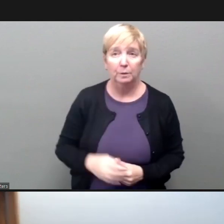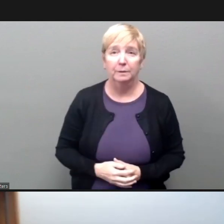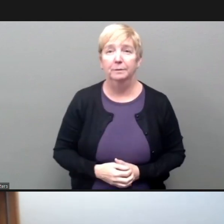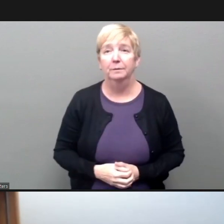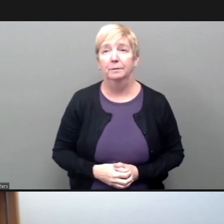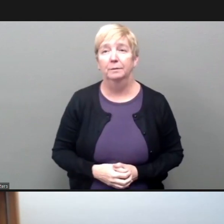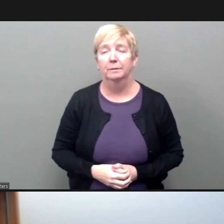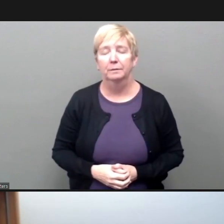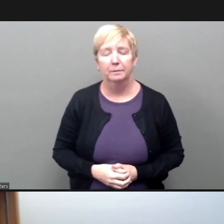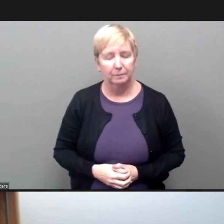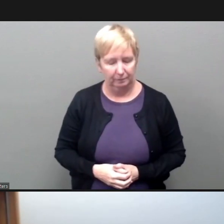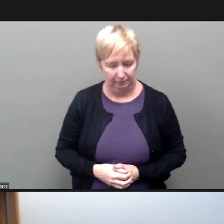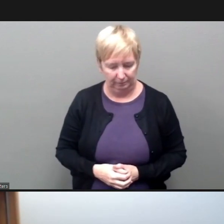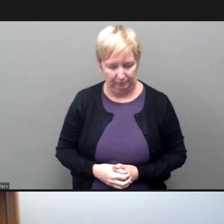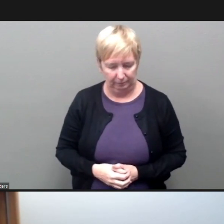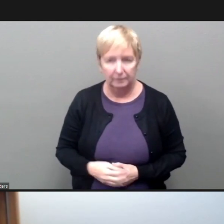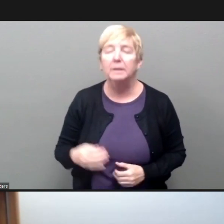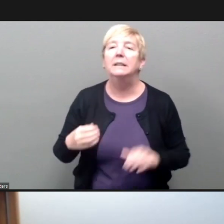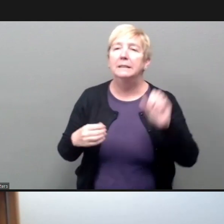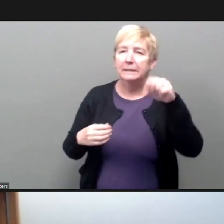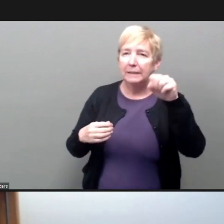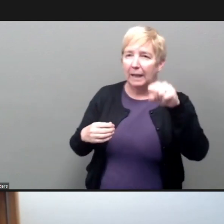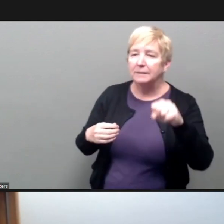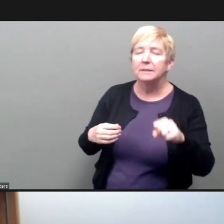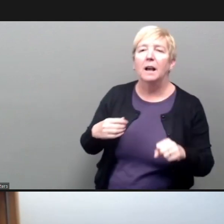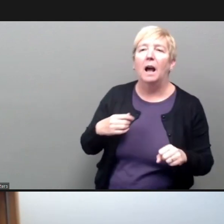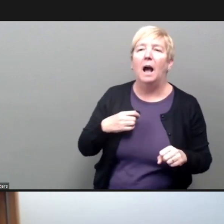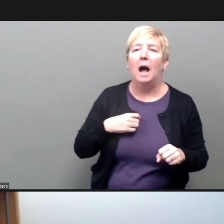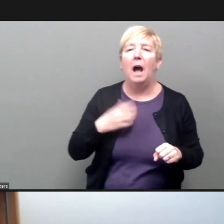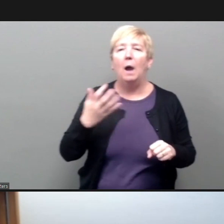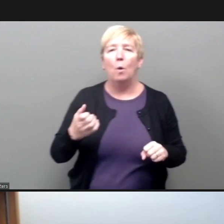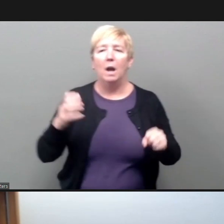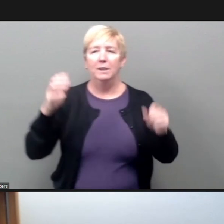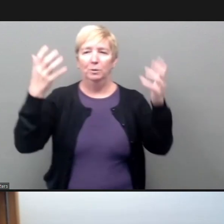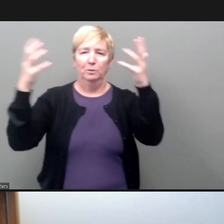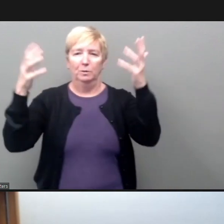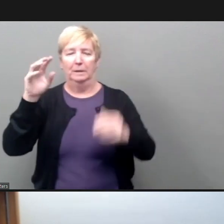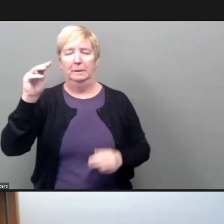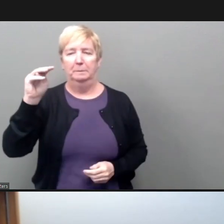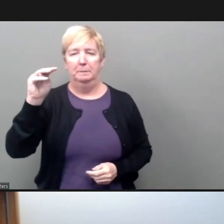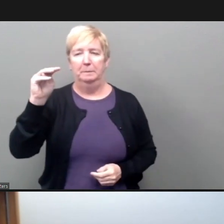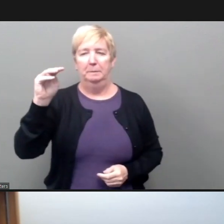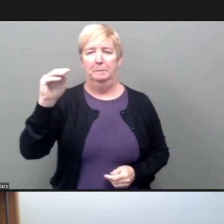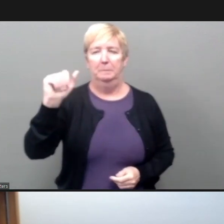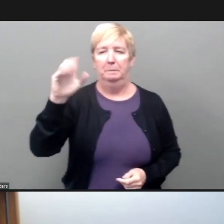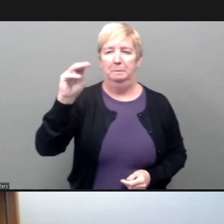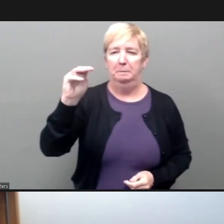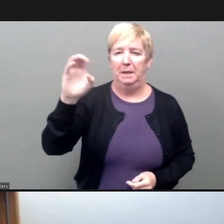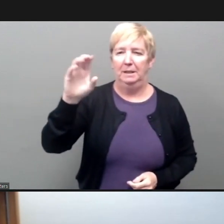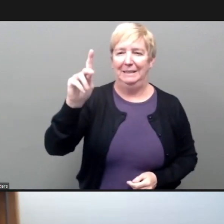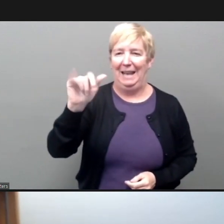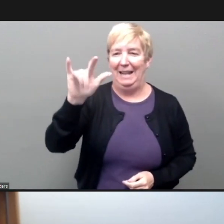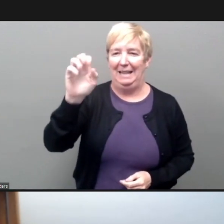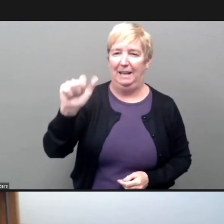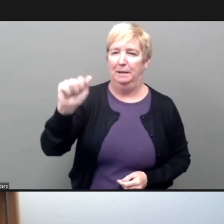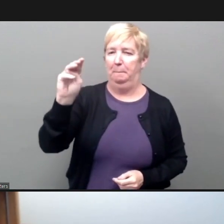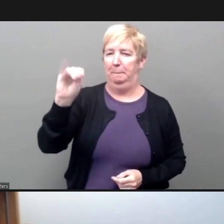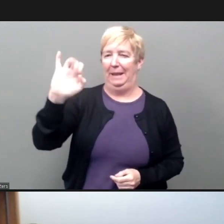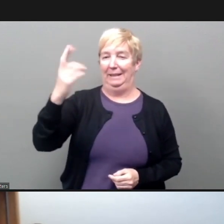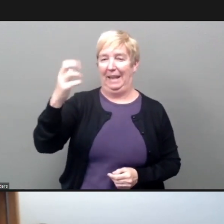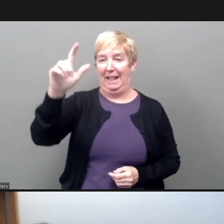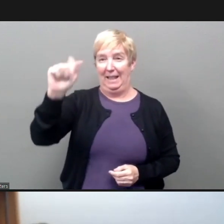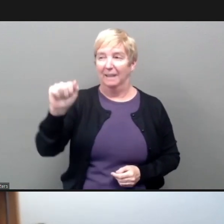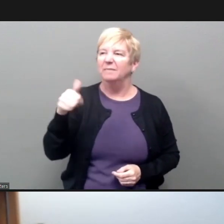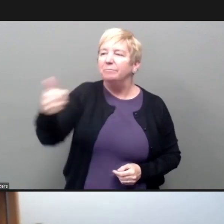I do have a couple of things. One is I want to give a shout out to Michaela Elin, who I believe is the journalism at